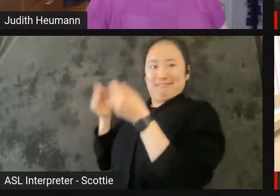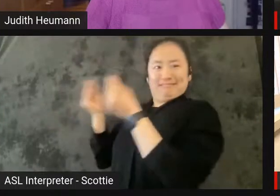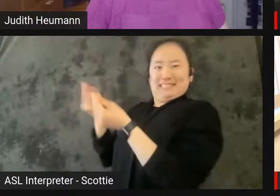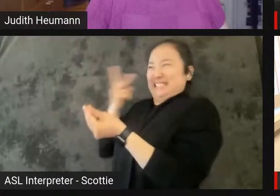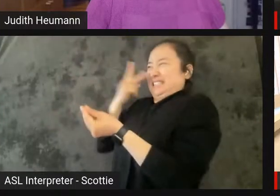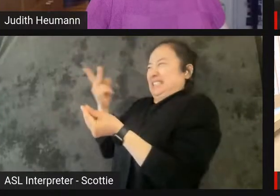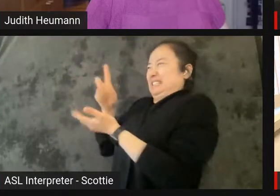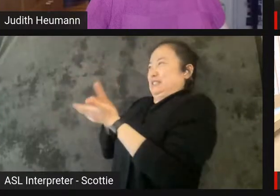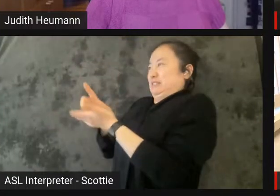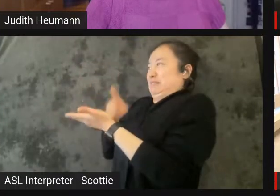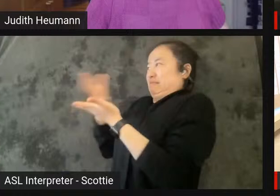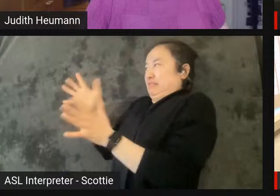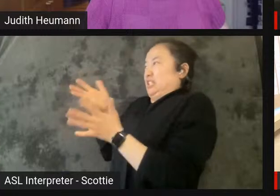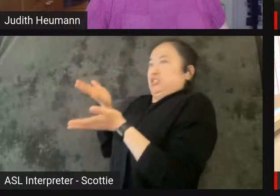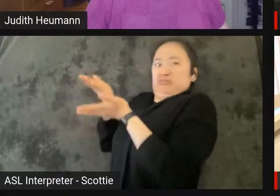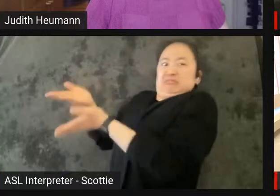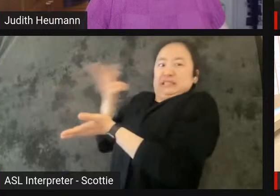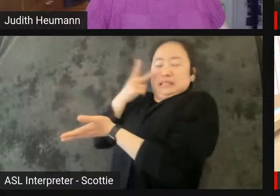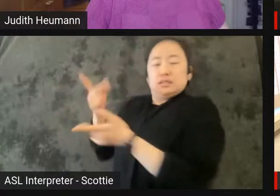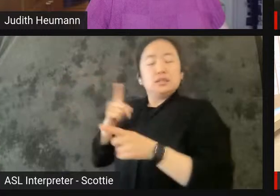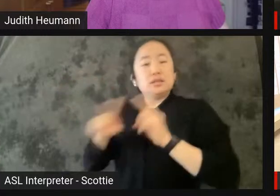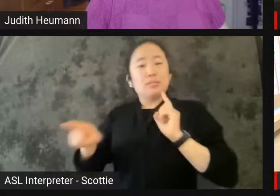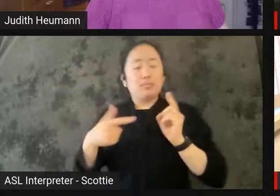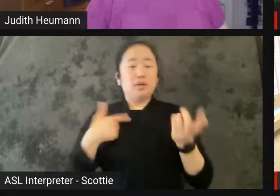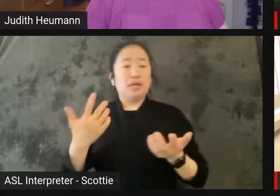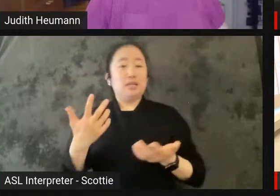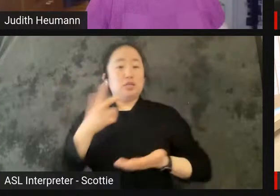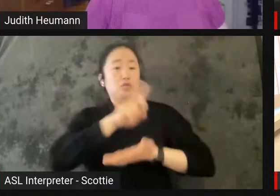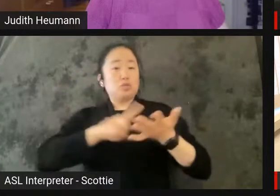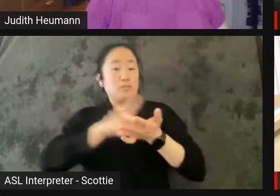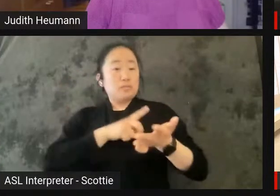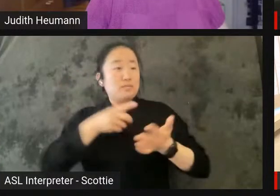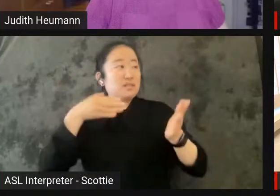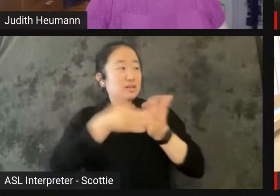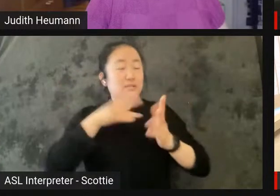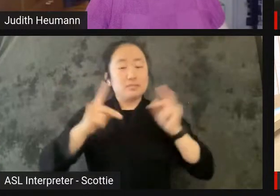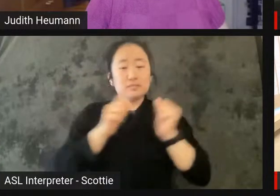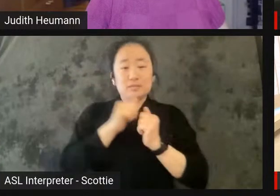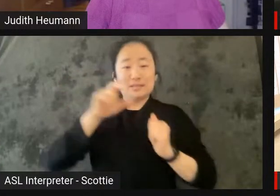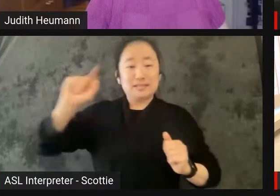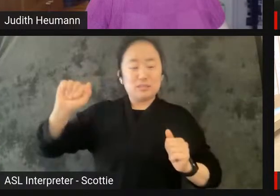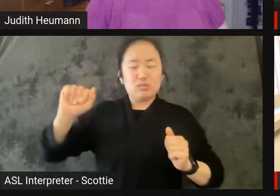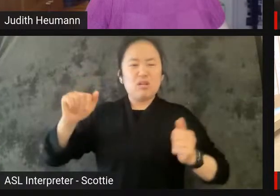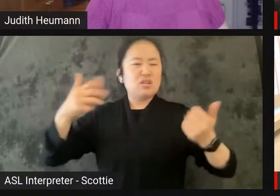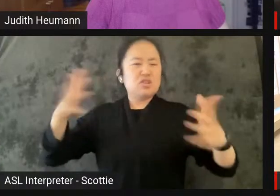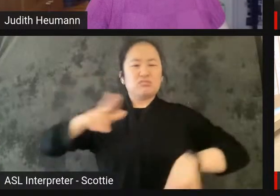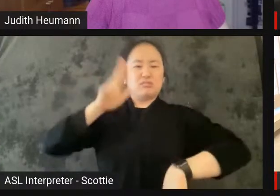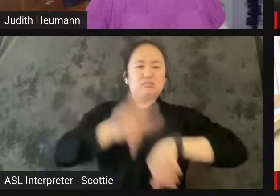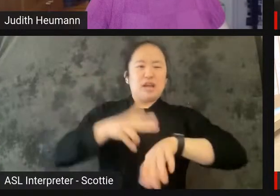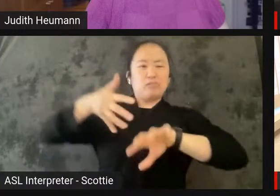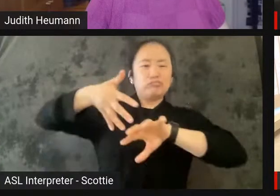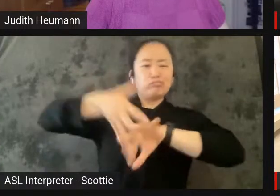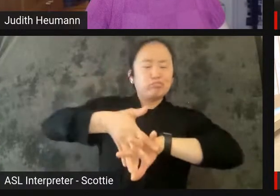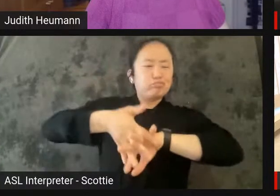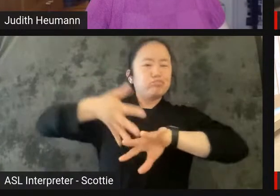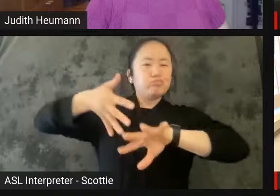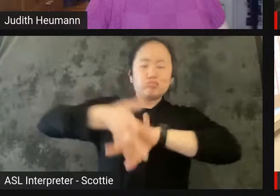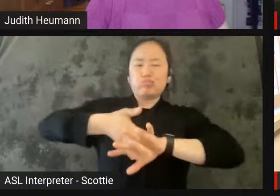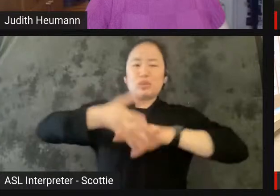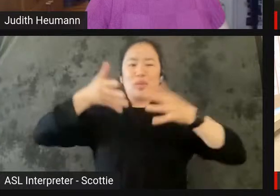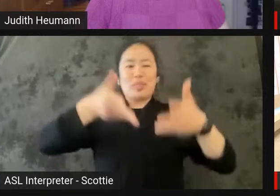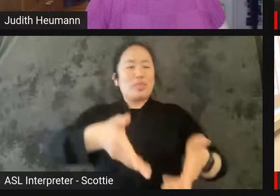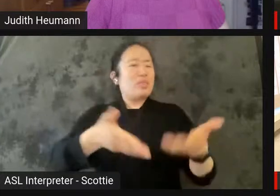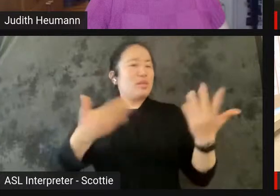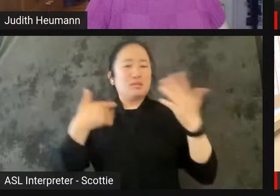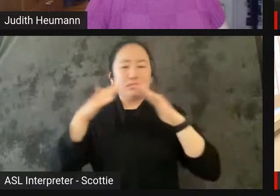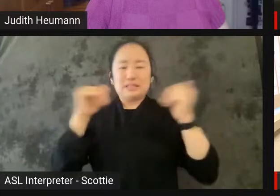designed into the system. It was invisible. There were no signs. And so I think that makes, so what happened was there was sort of this